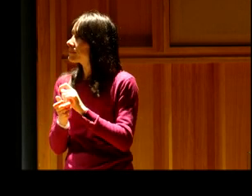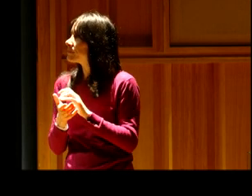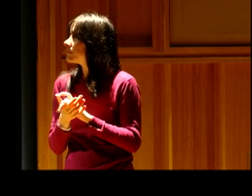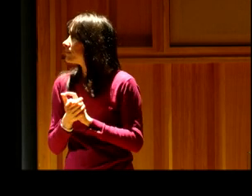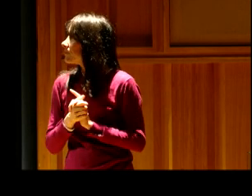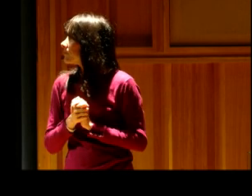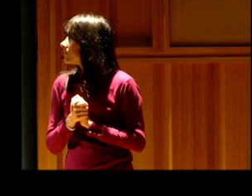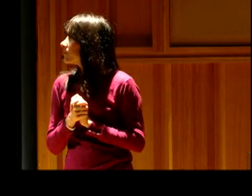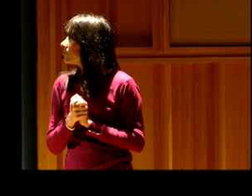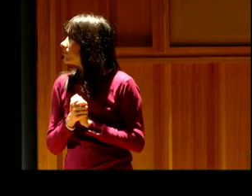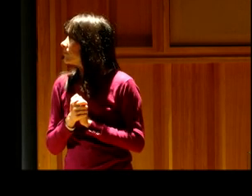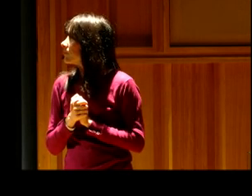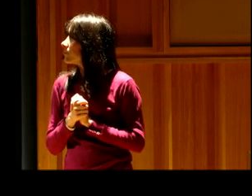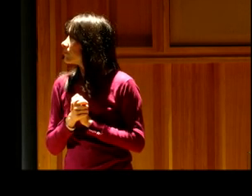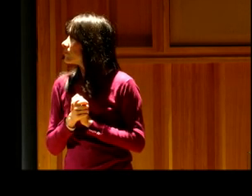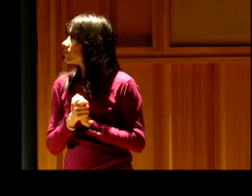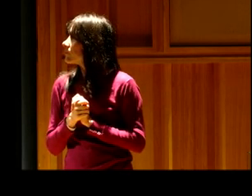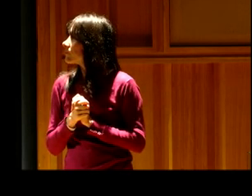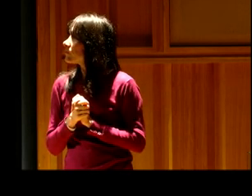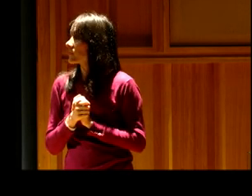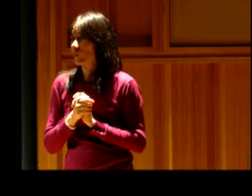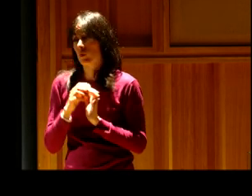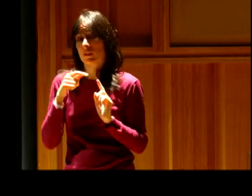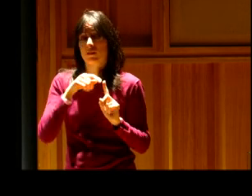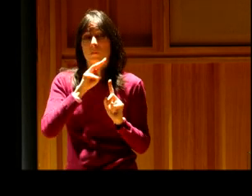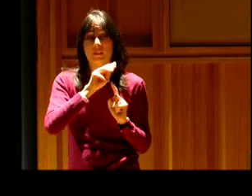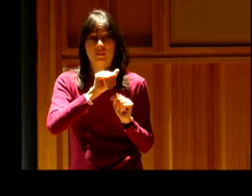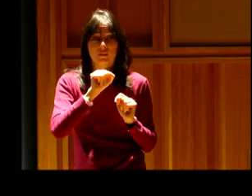in Webster demanded that their leaders